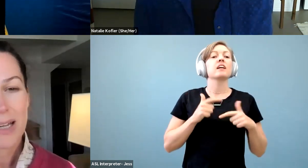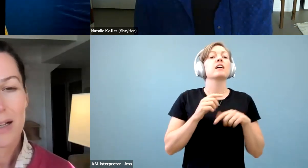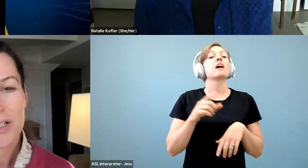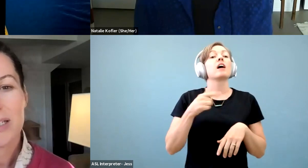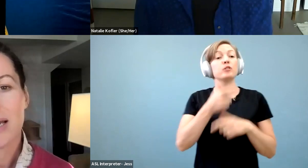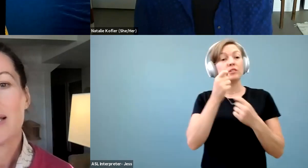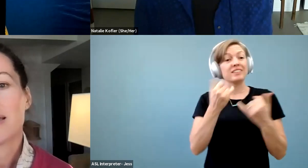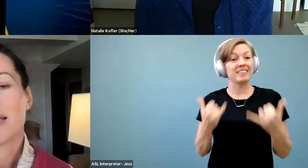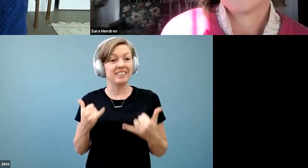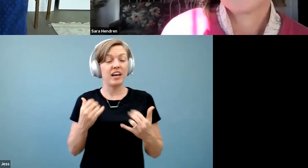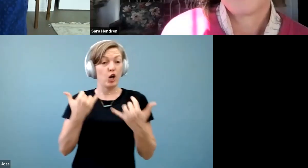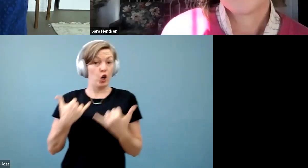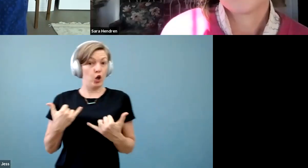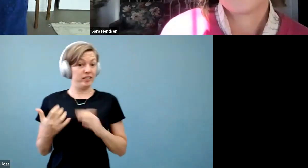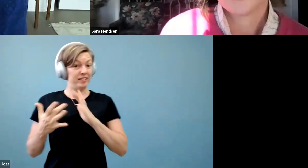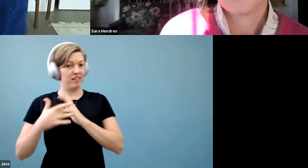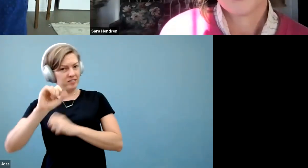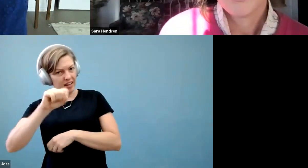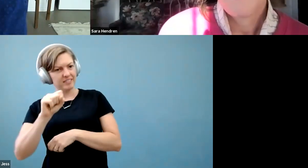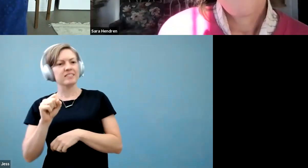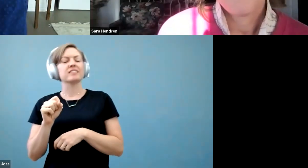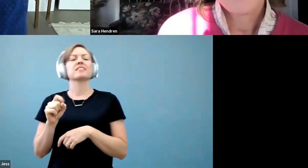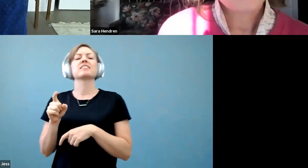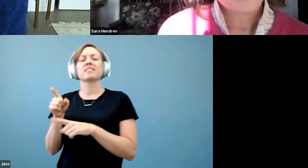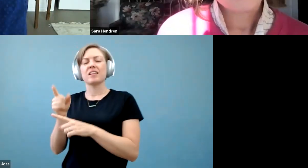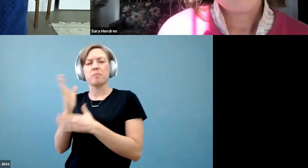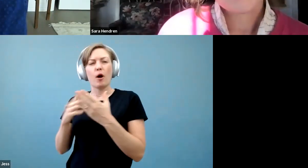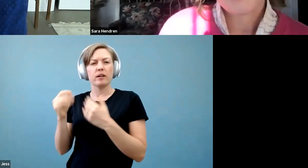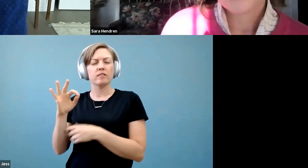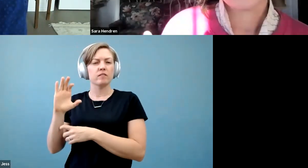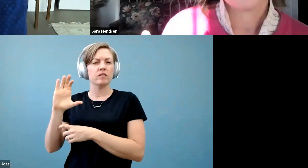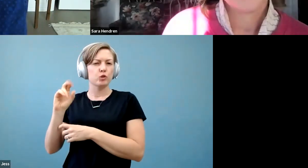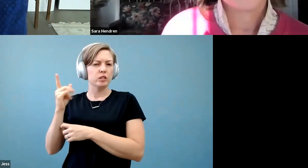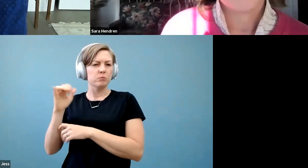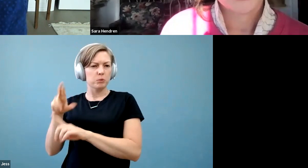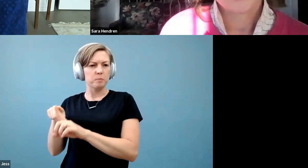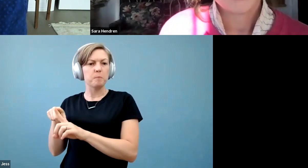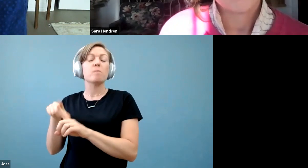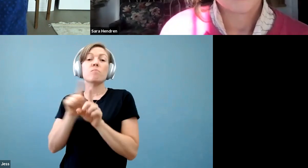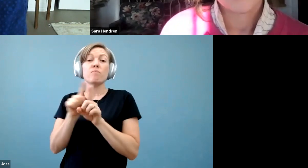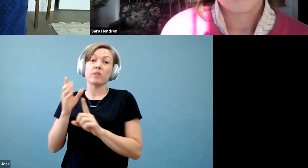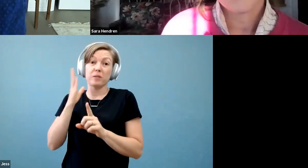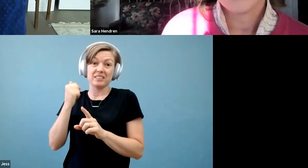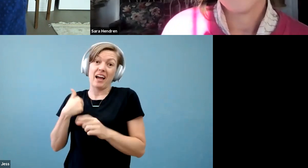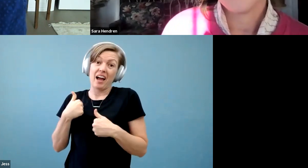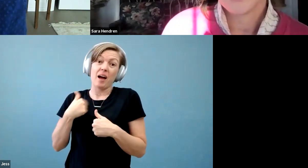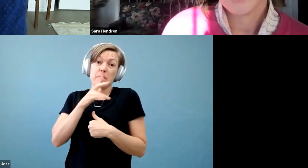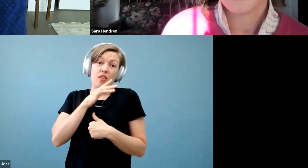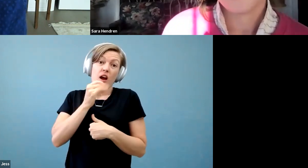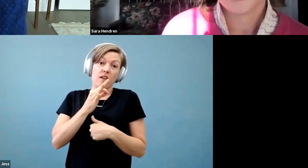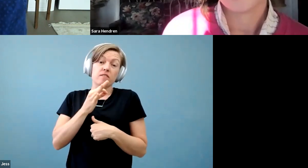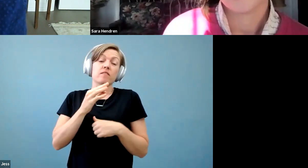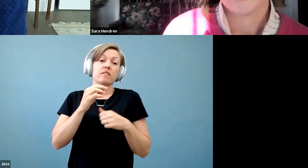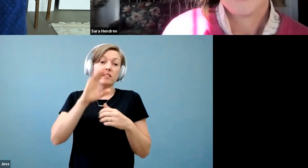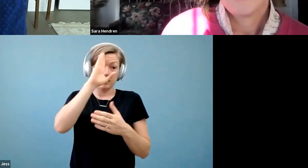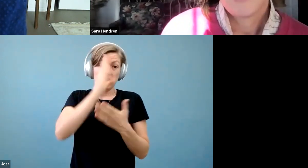current technologies, yes, the kind of specter of CRISPR, in part because I'm also the mother of a child with Down syndrome. He's 15 now, I